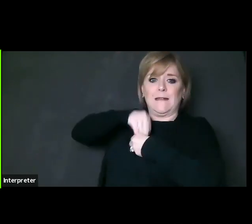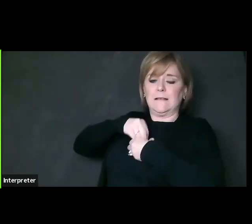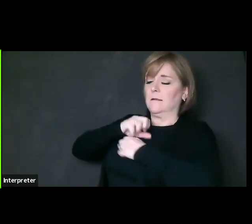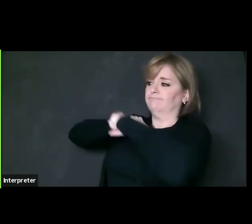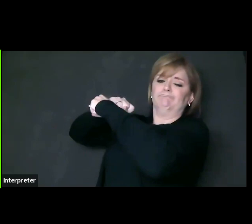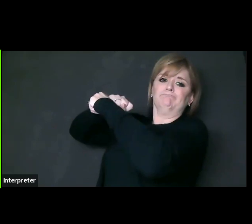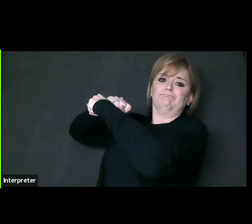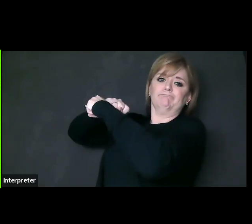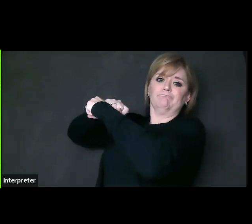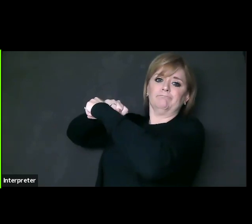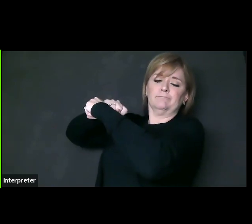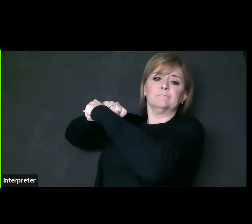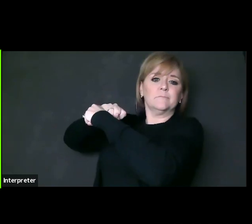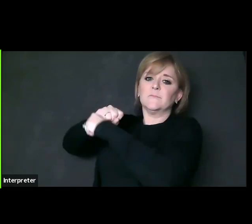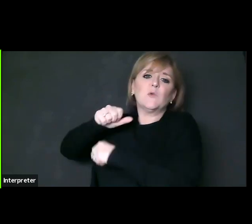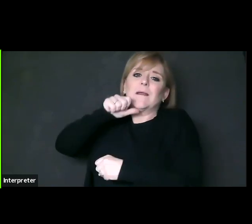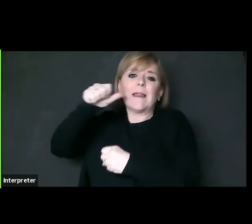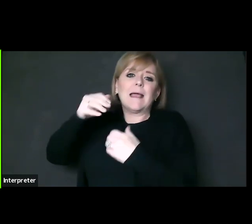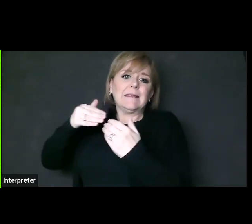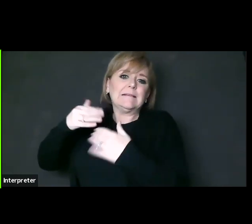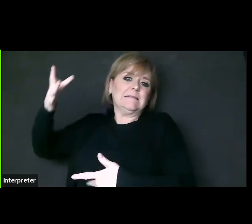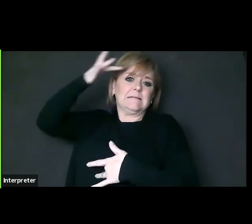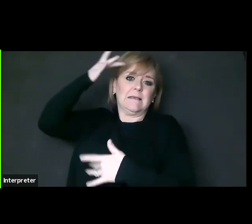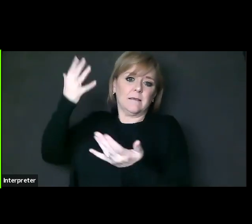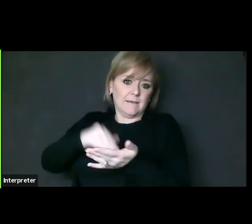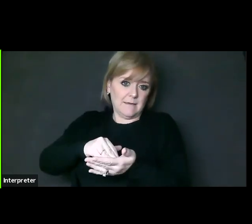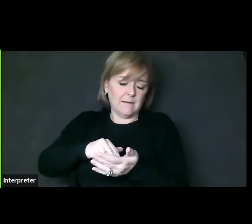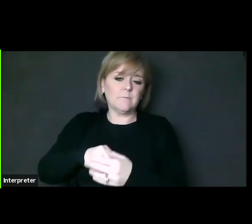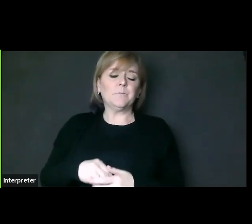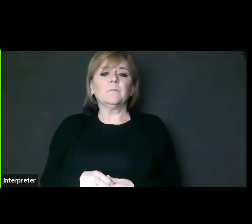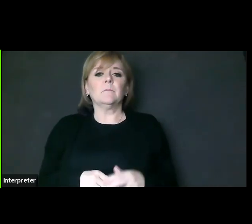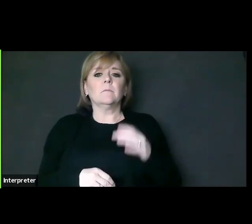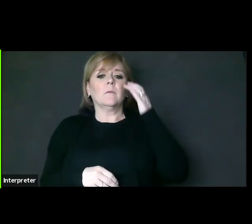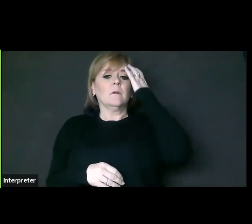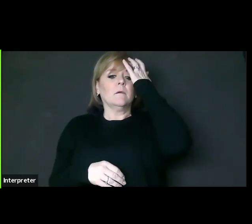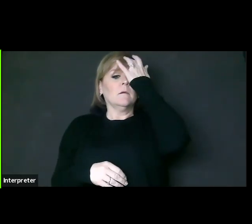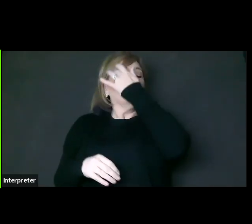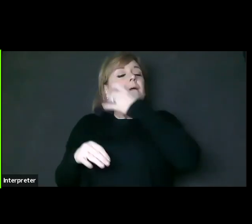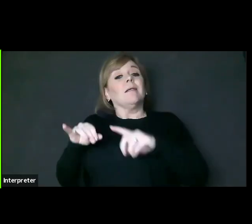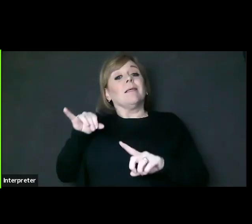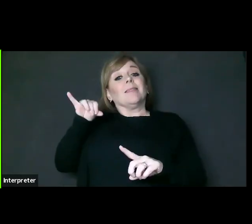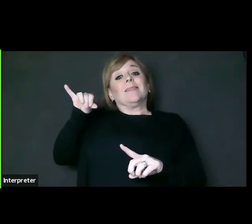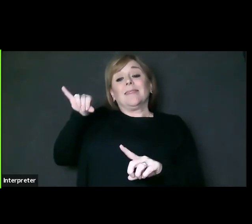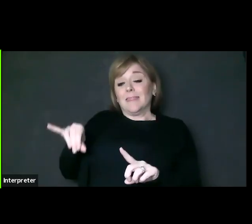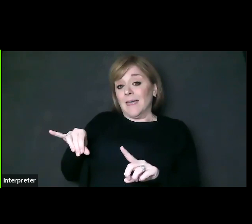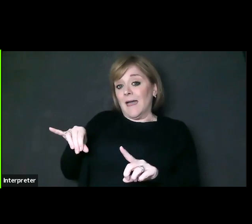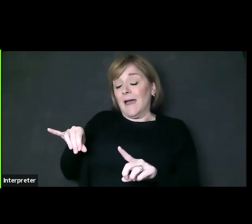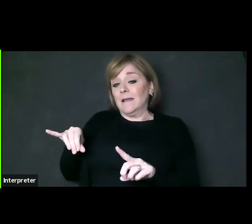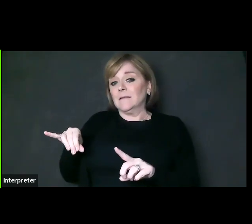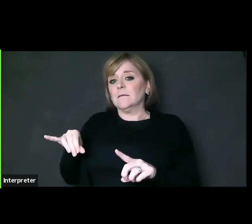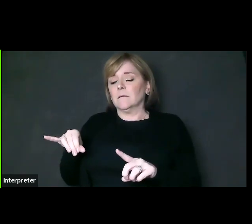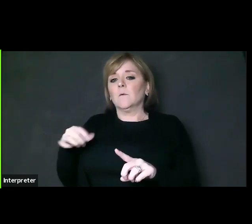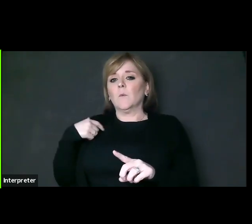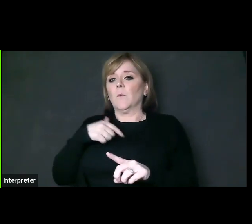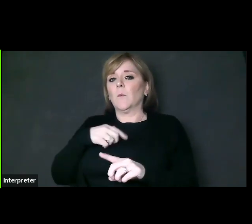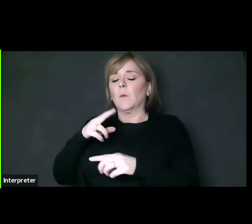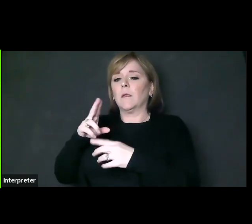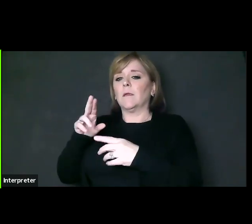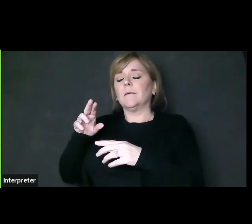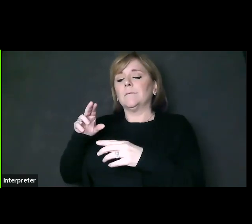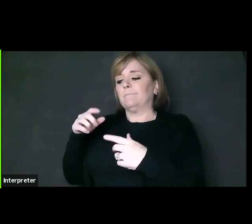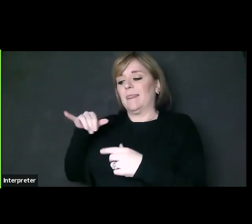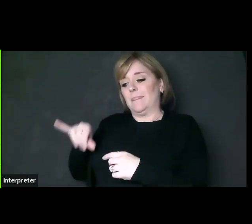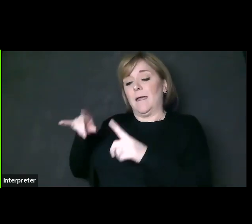infected again or that you don't get sick again. And so this is where we're using this convalescent serum. So we use this